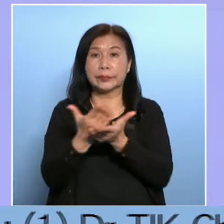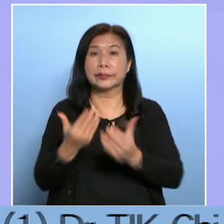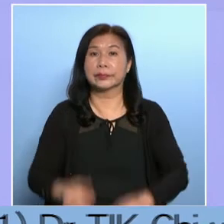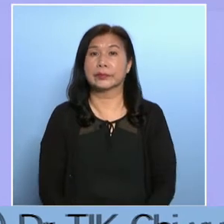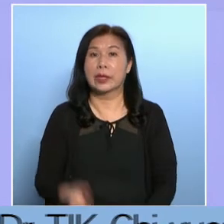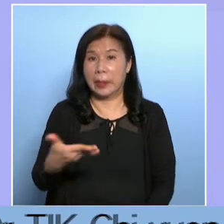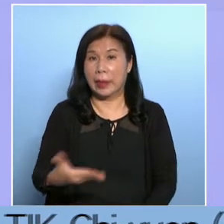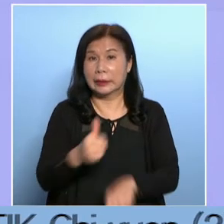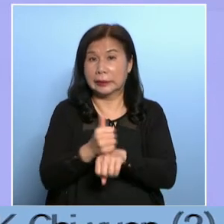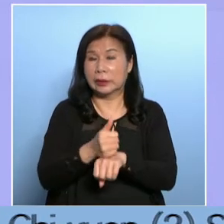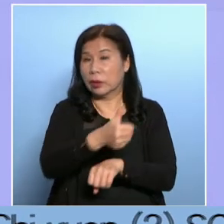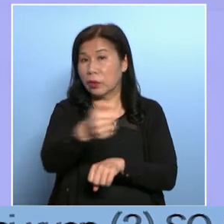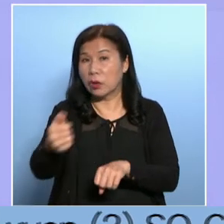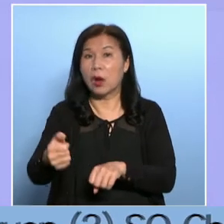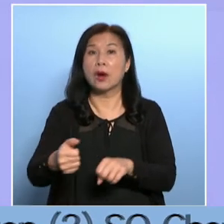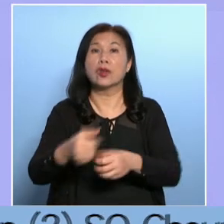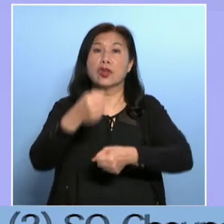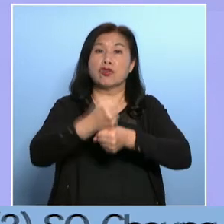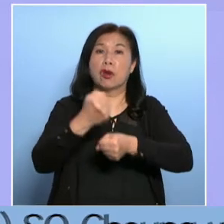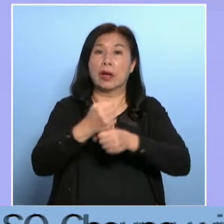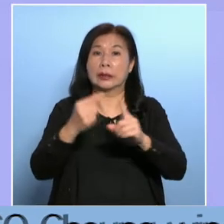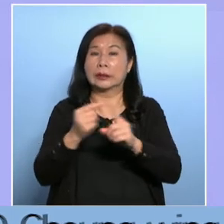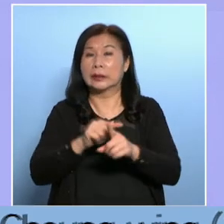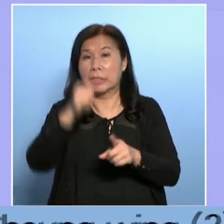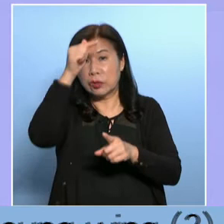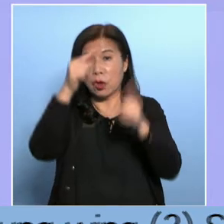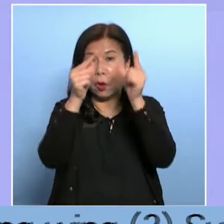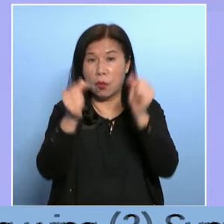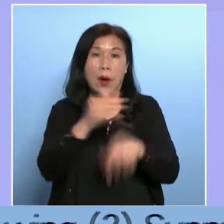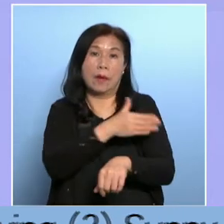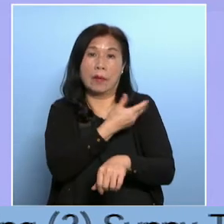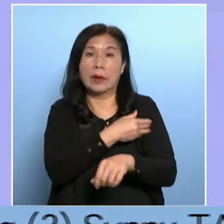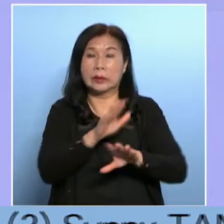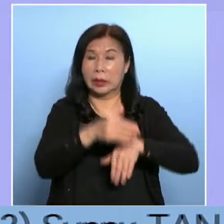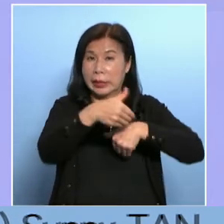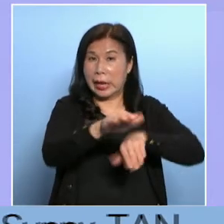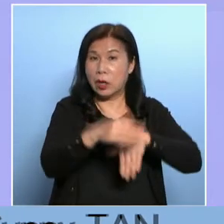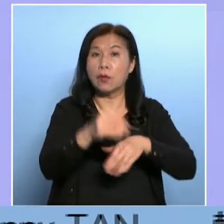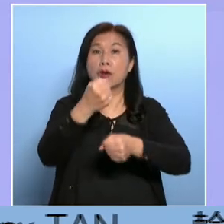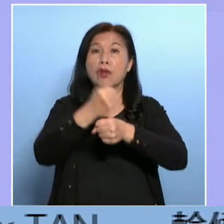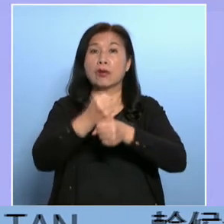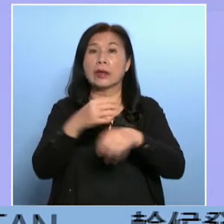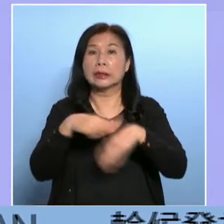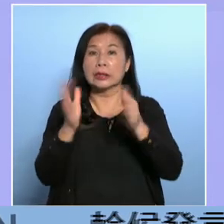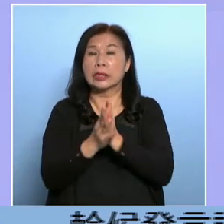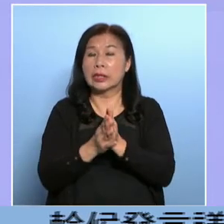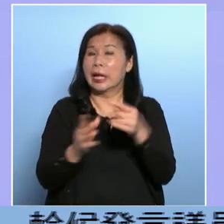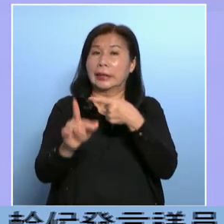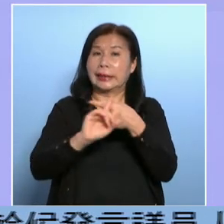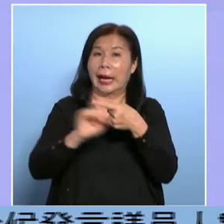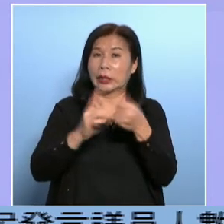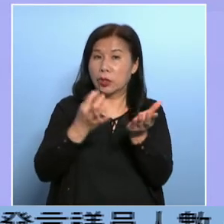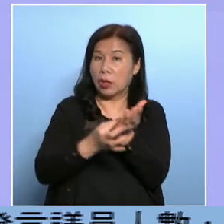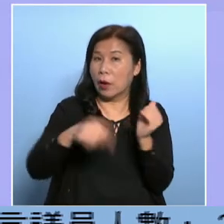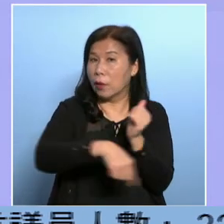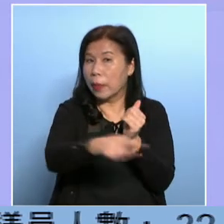address of the chief executive. I take this opportunity to thank the frontline workers, especially the healthcare staff, the disciplinary forces,